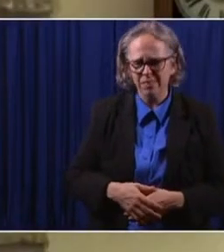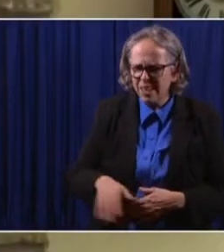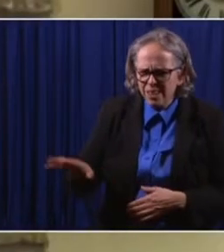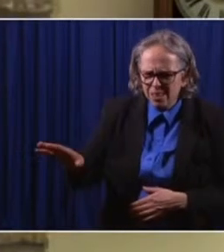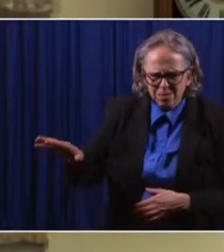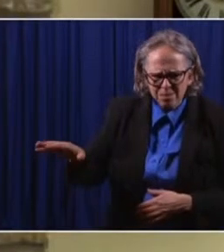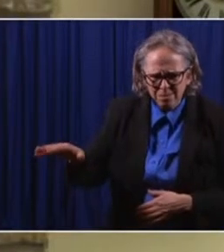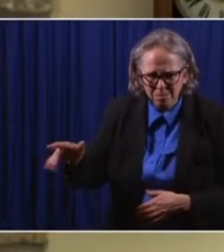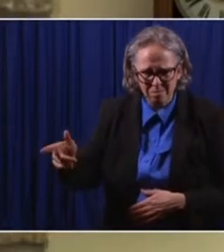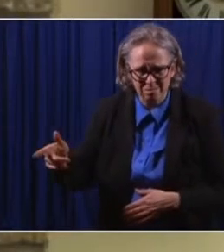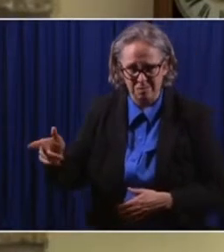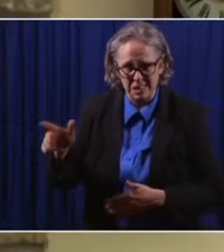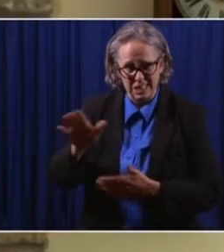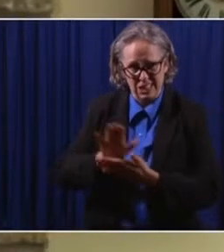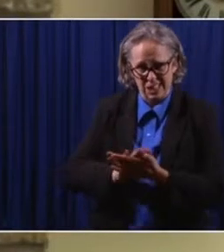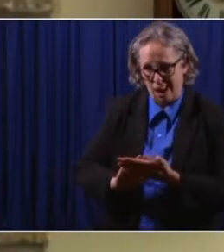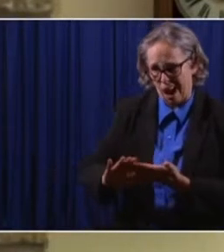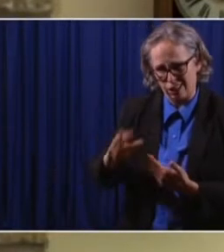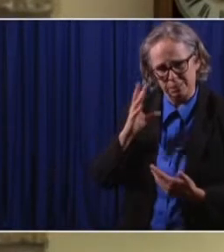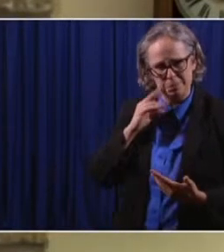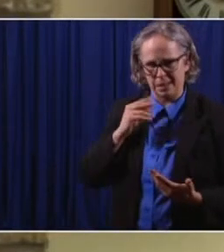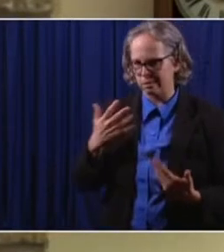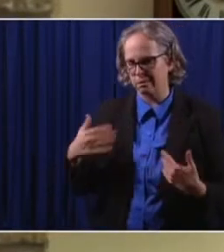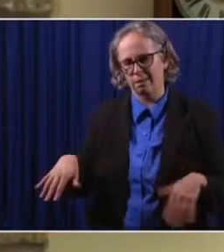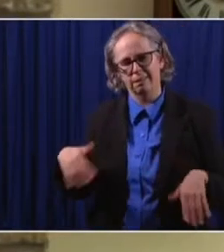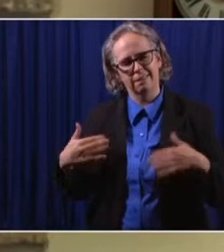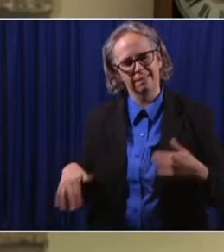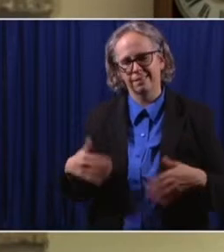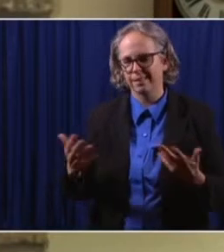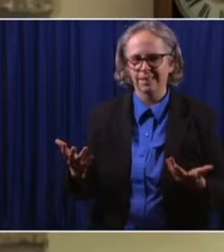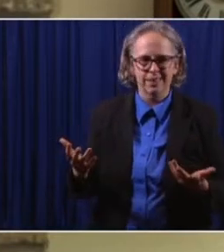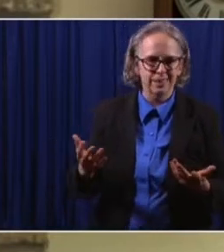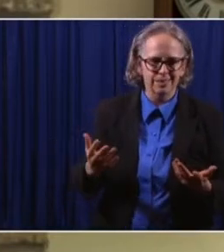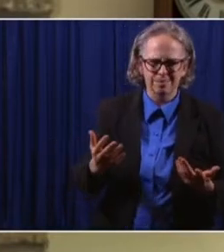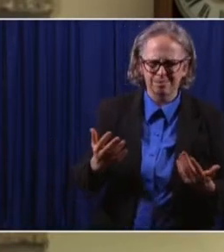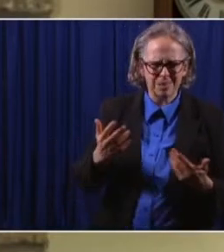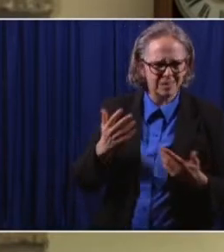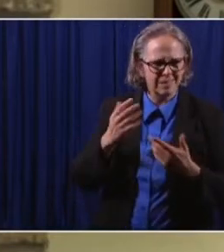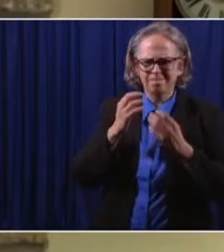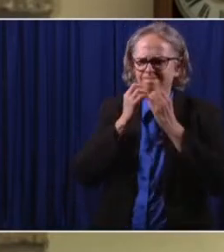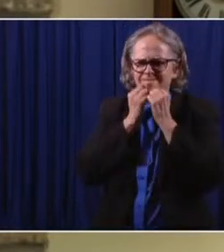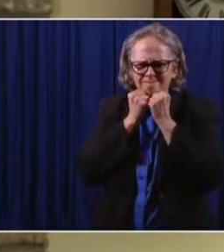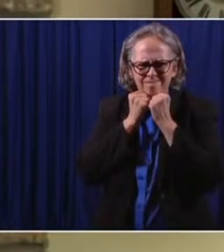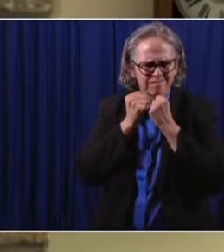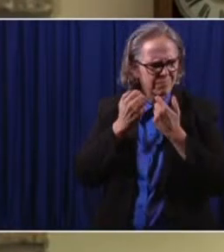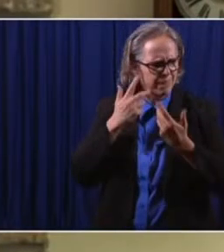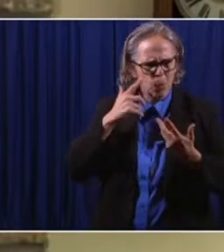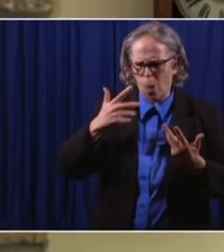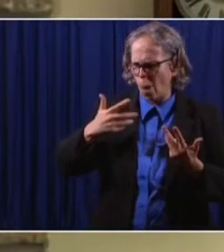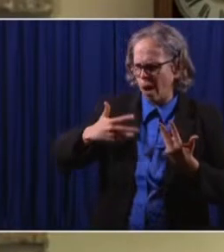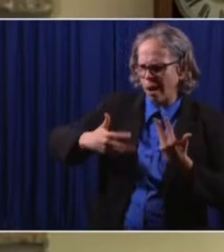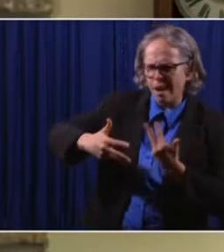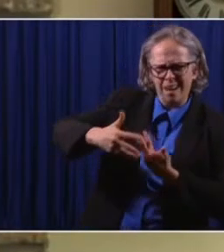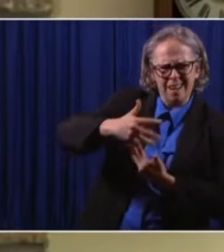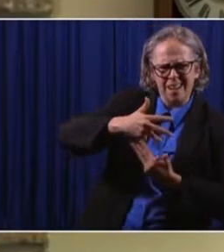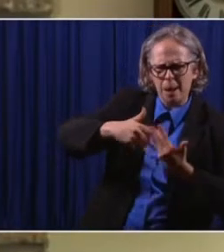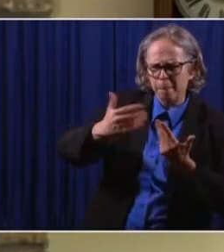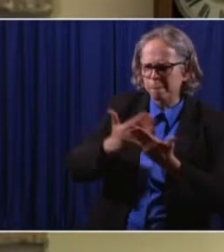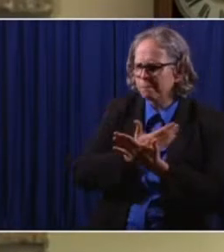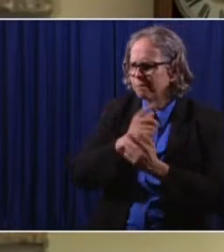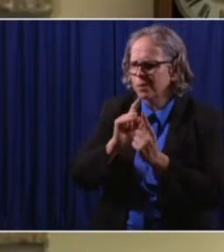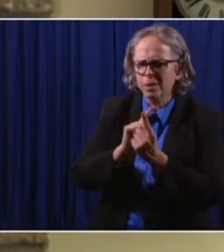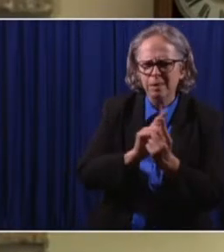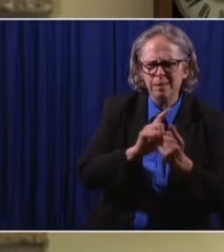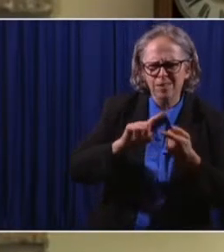experience, part of the experience of college is socialization, meeting new people, going to parties,